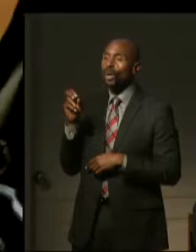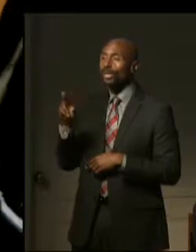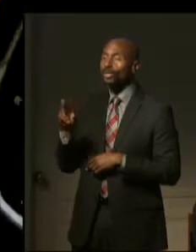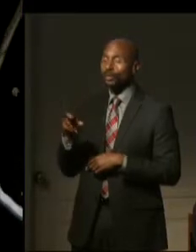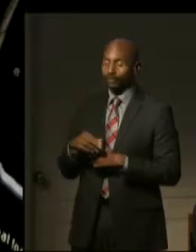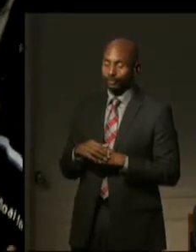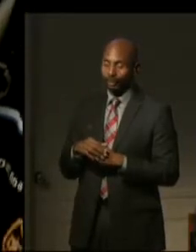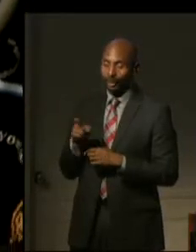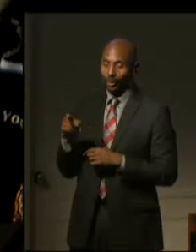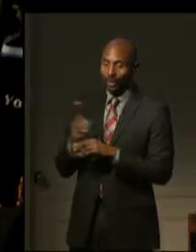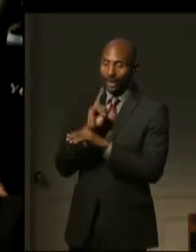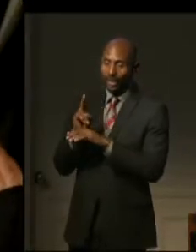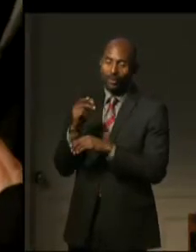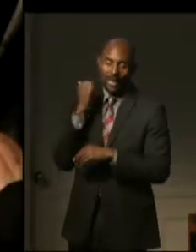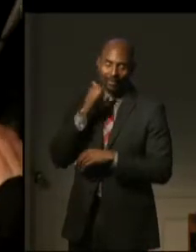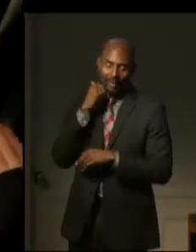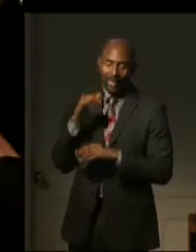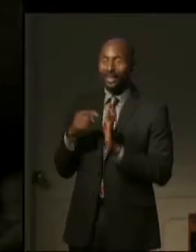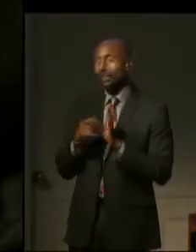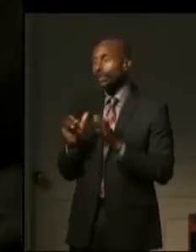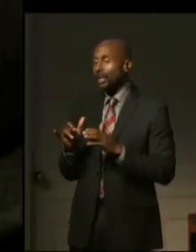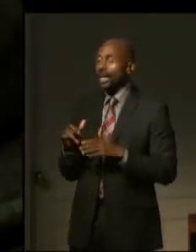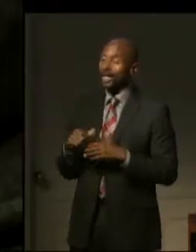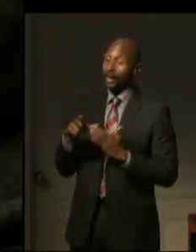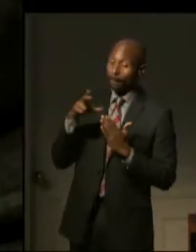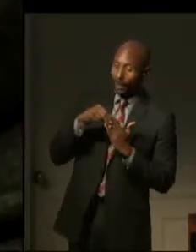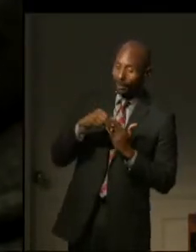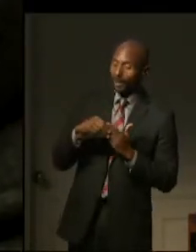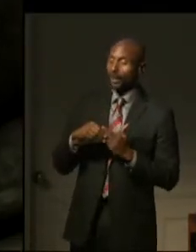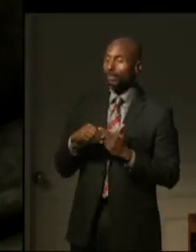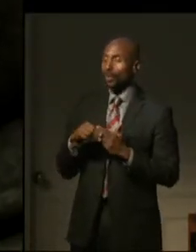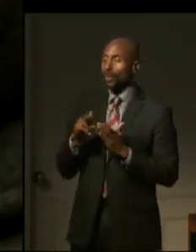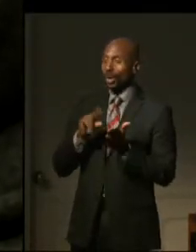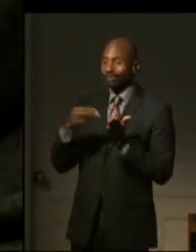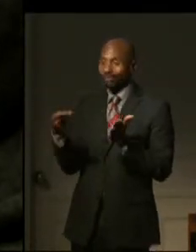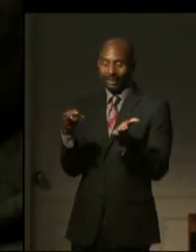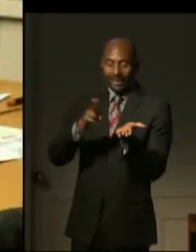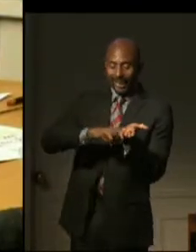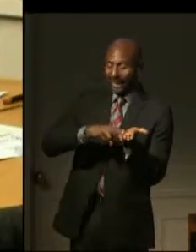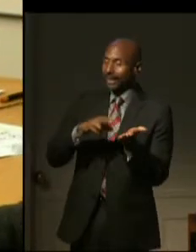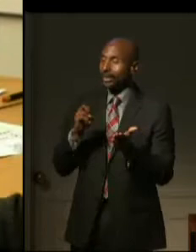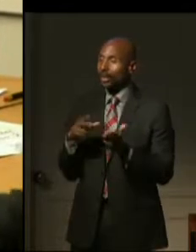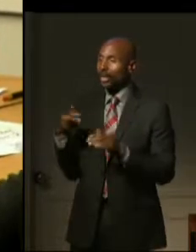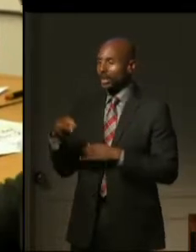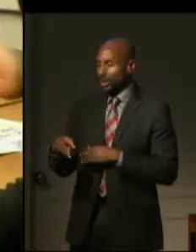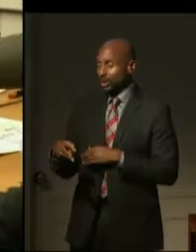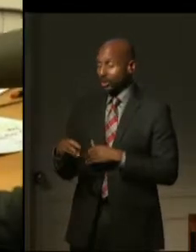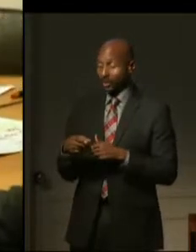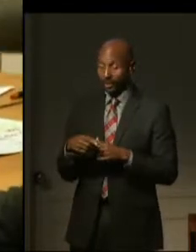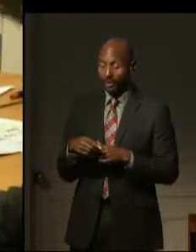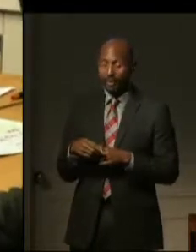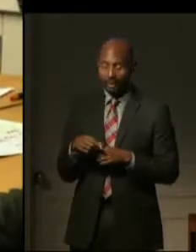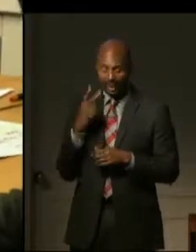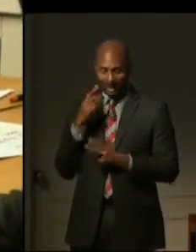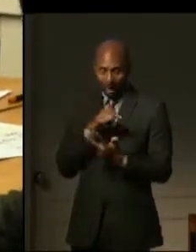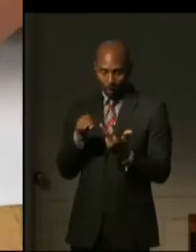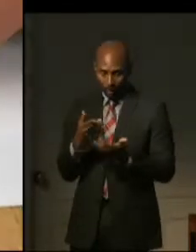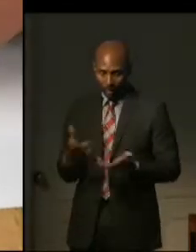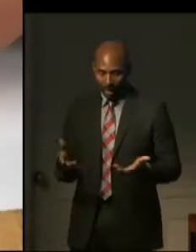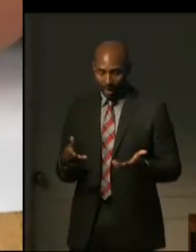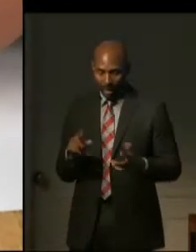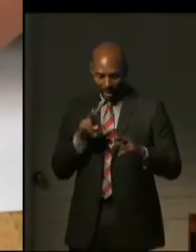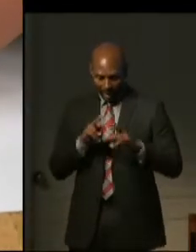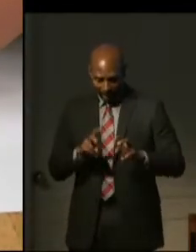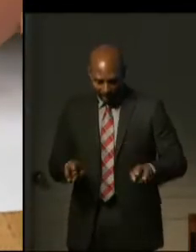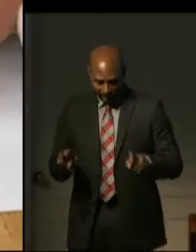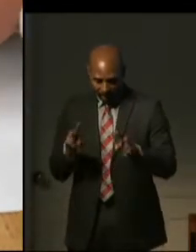paper clip, a sticky note, and scissors. And then students examine the parts, and they make